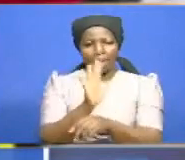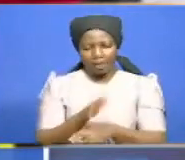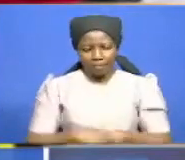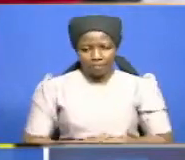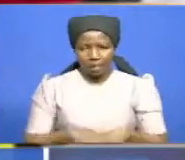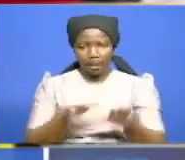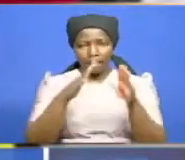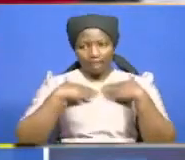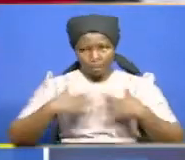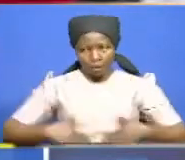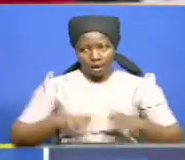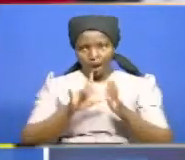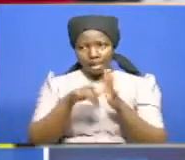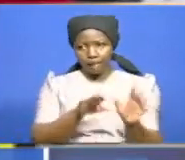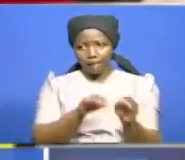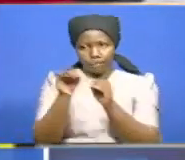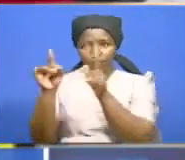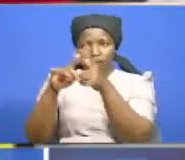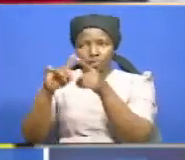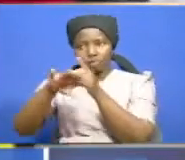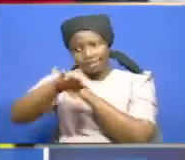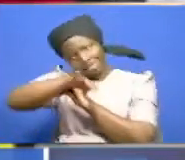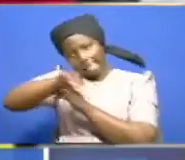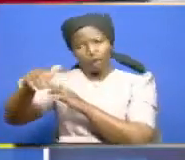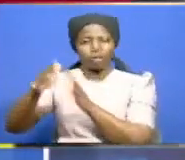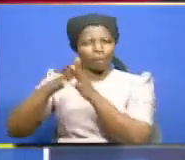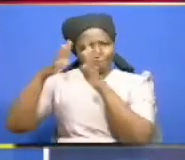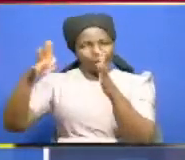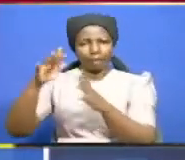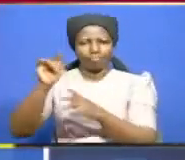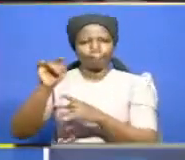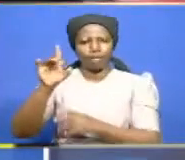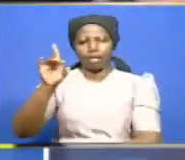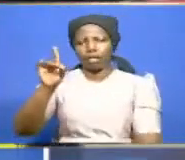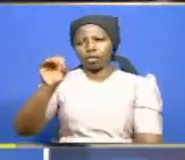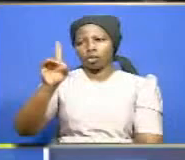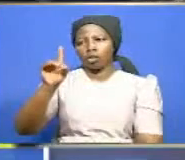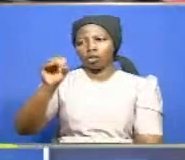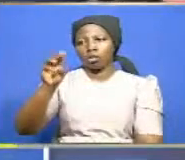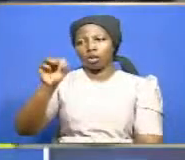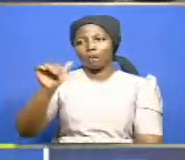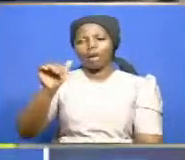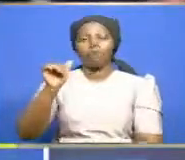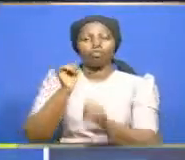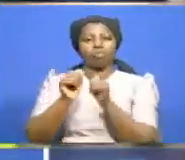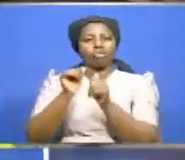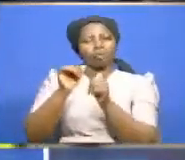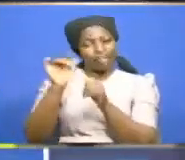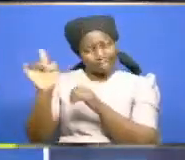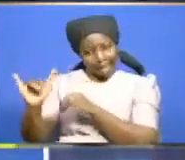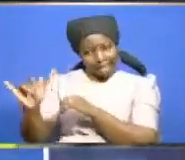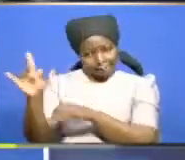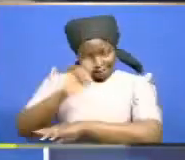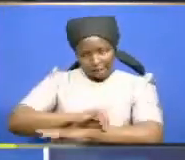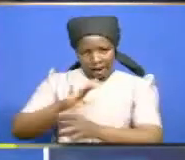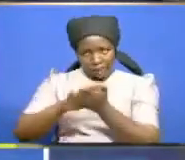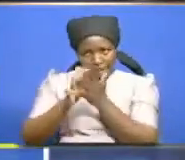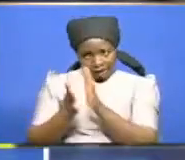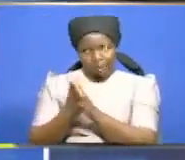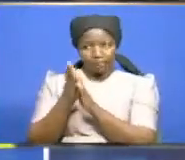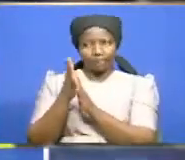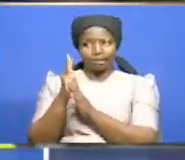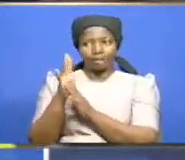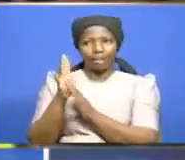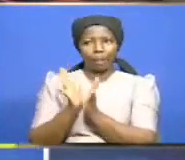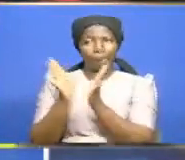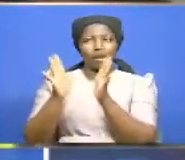to the country's capital, Dodoma, on March 21st, which will be a public holiday in Tanzania, and will lie in state until the following day,